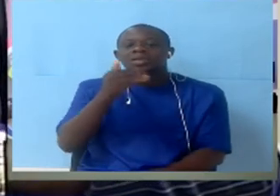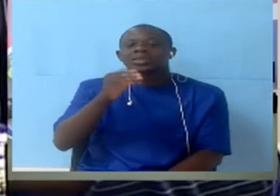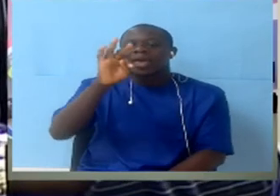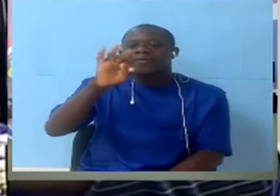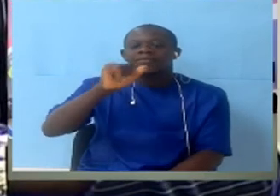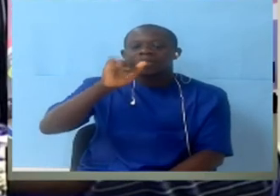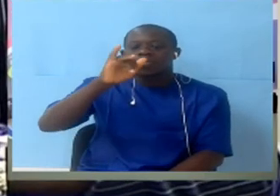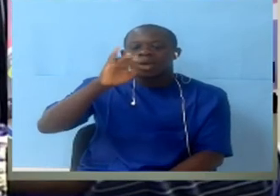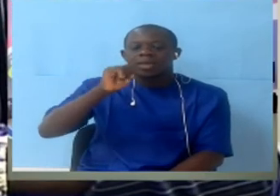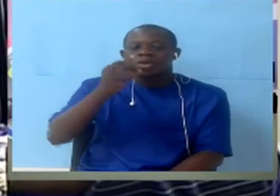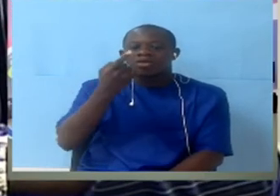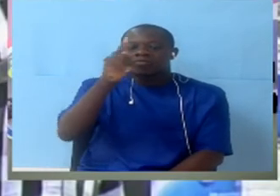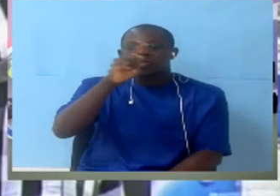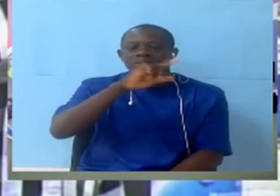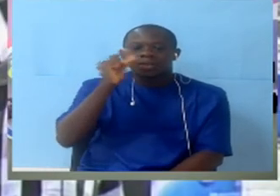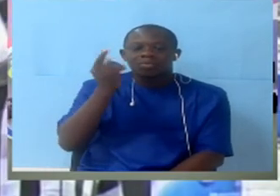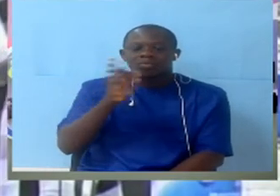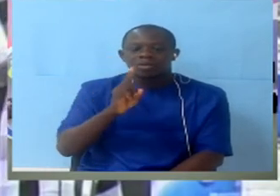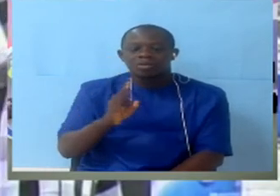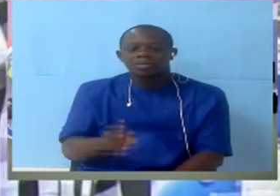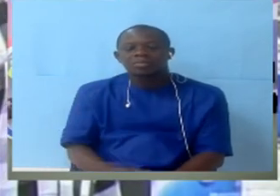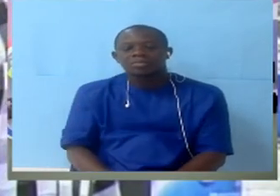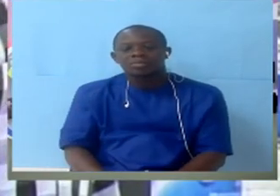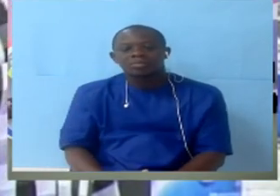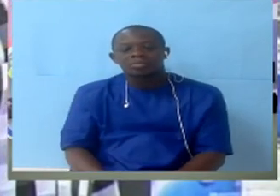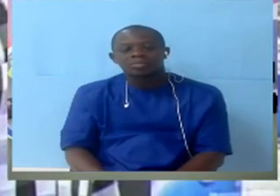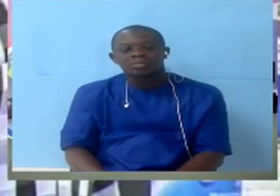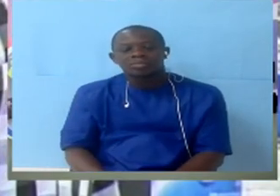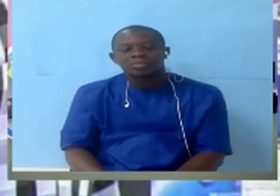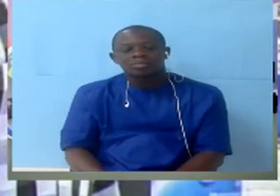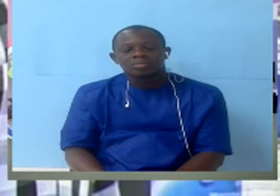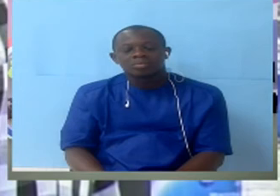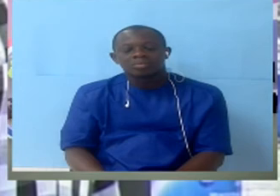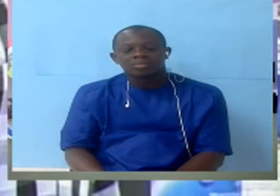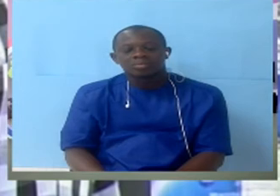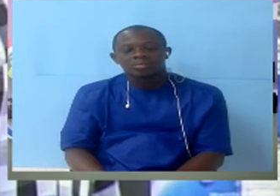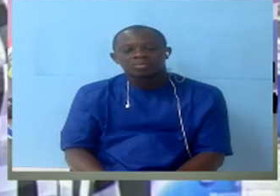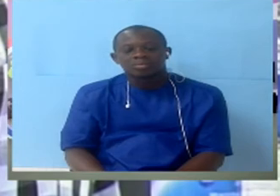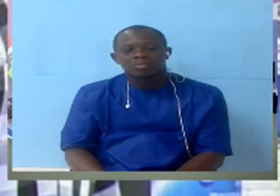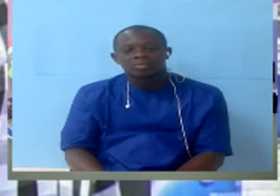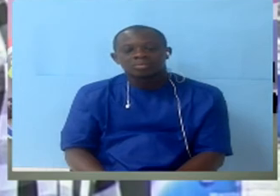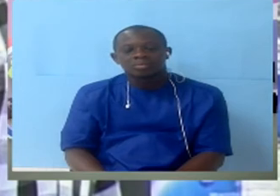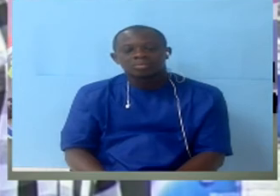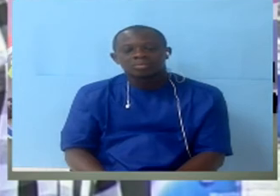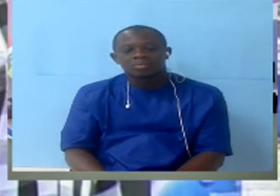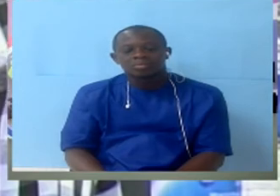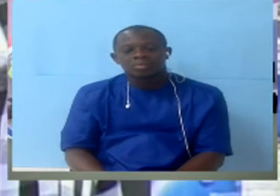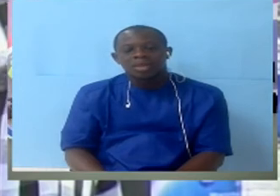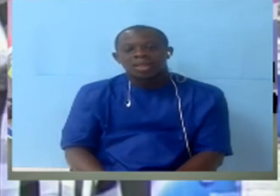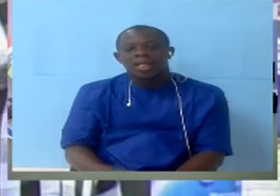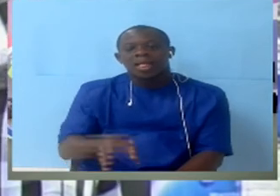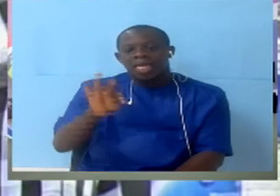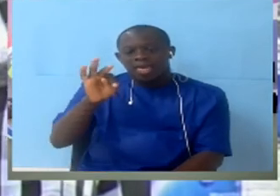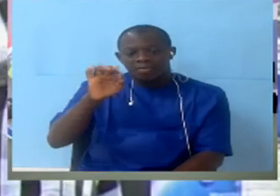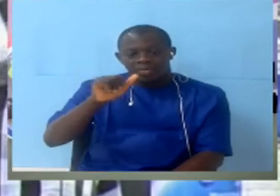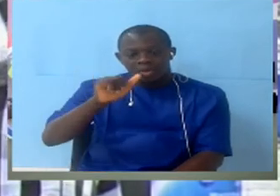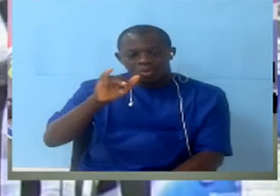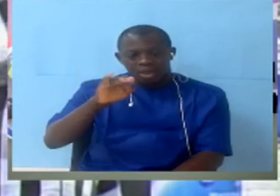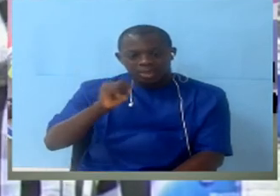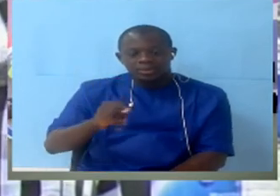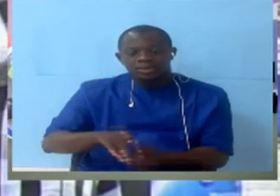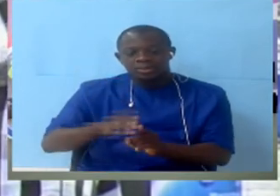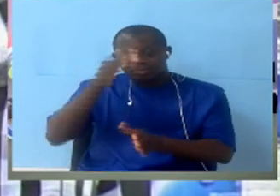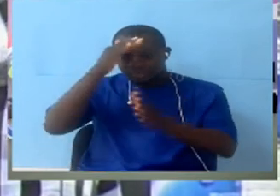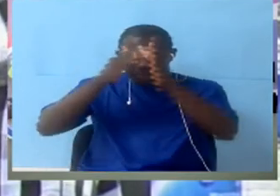name? Sergeant Fay, I to follow him. This Sergeant Fay military police, I don't know actually, I to follow Mount Atomuta. Sergeant Fay military